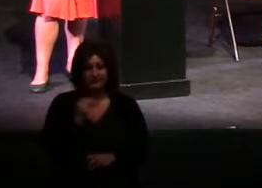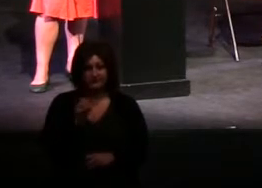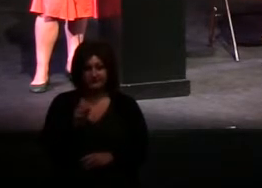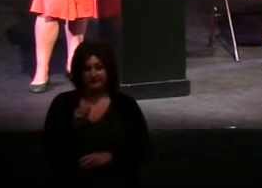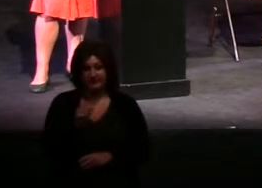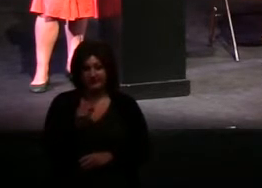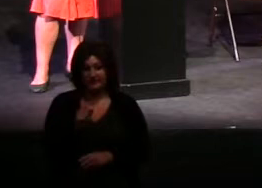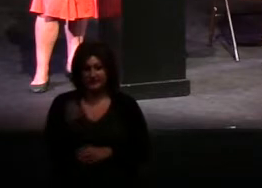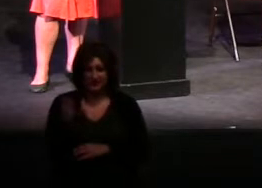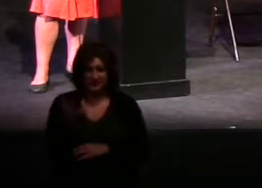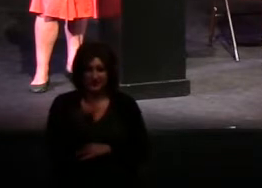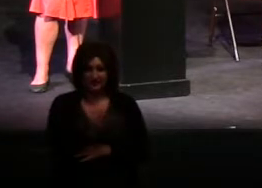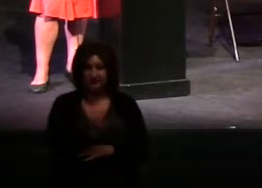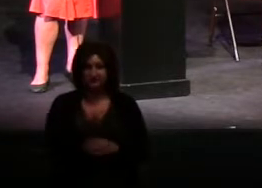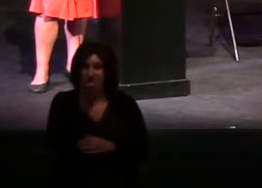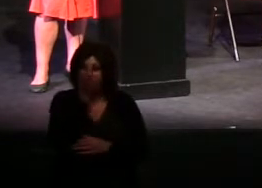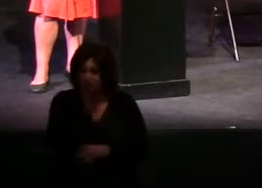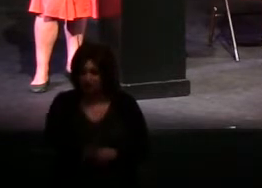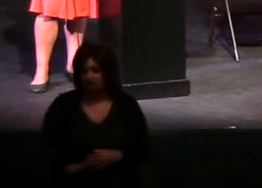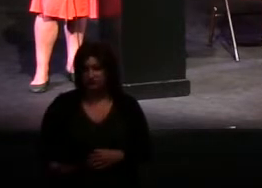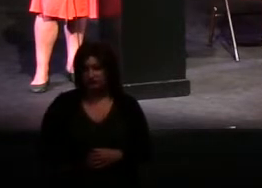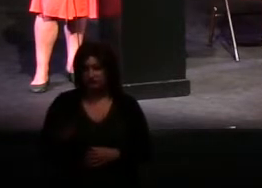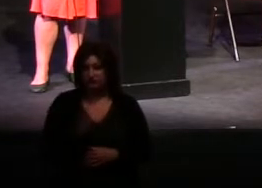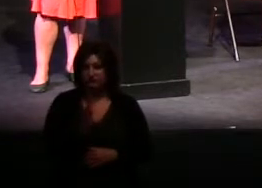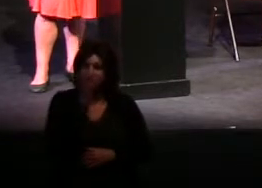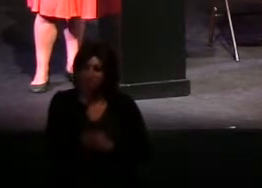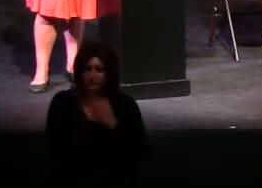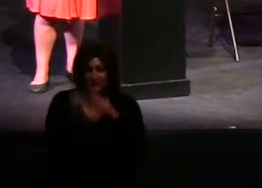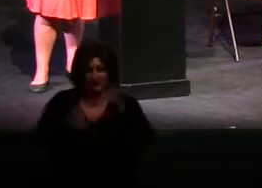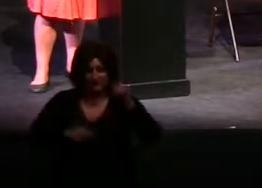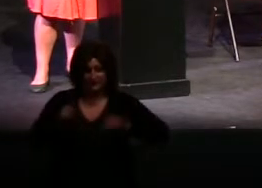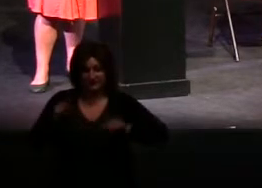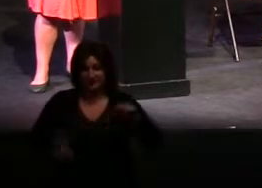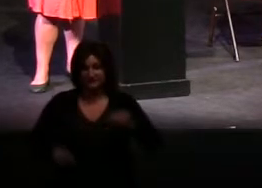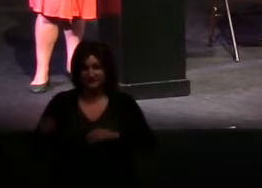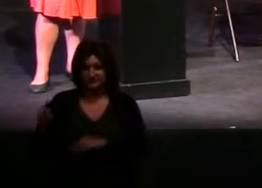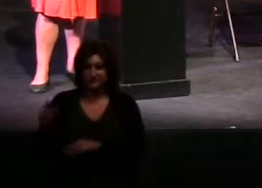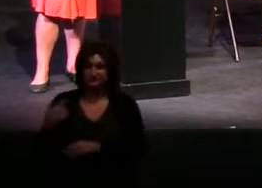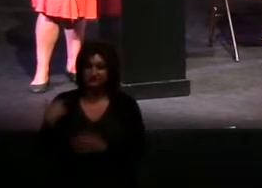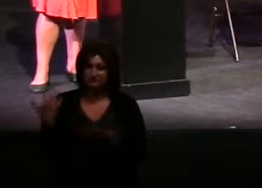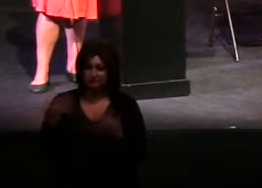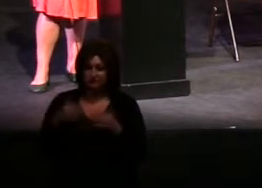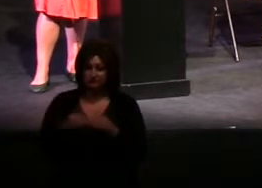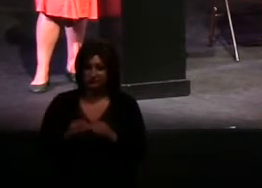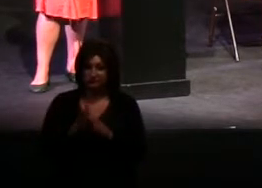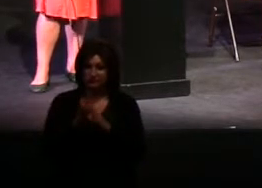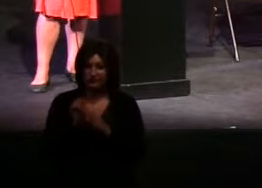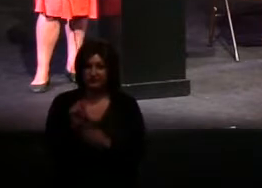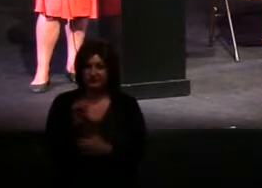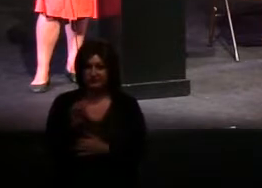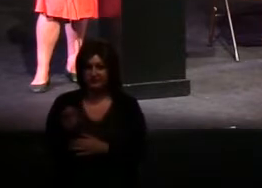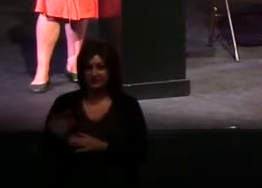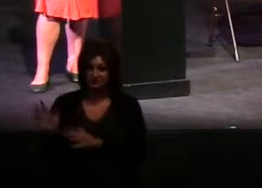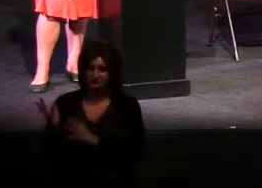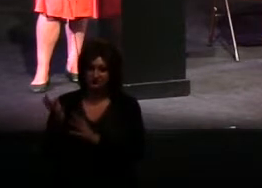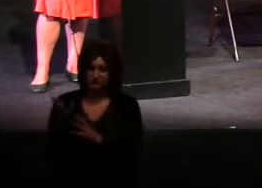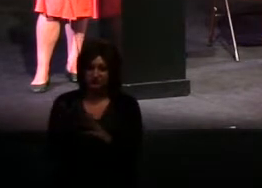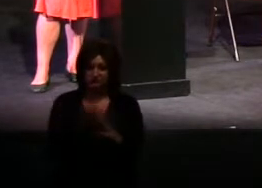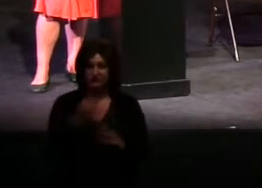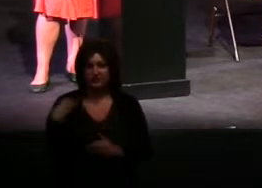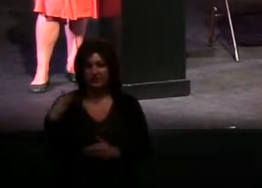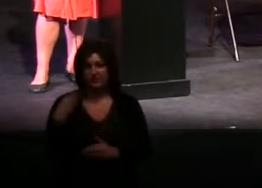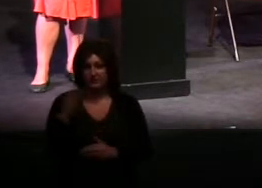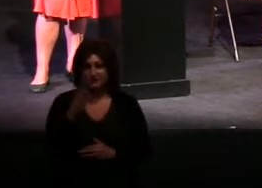sagebrush, sage grouse, the grasses and forbs, sage sparrows and Washington